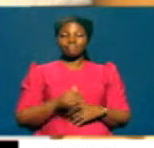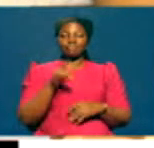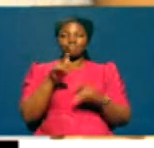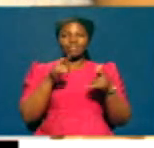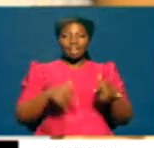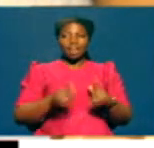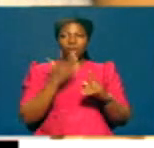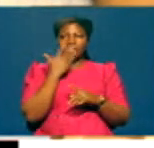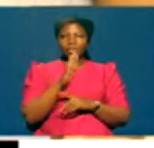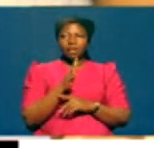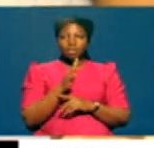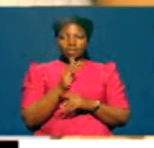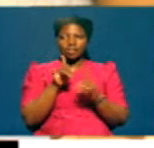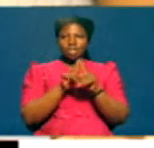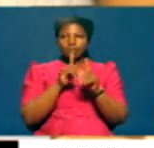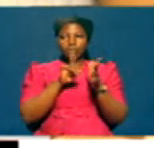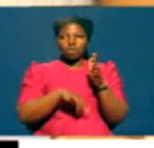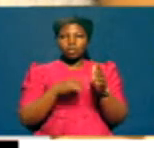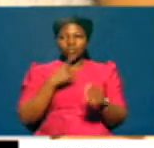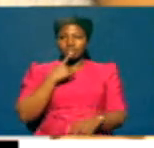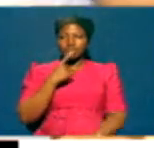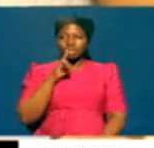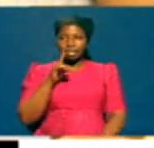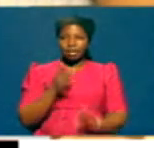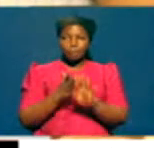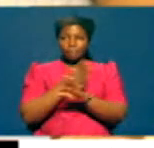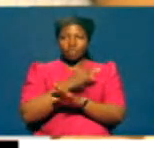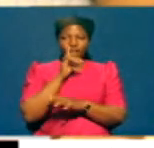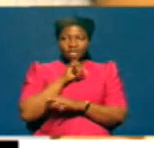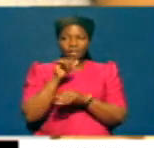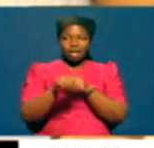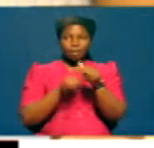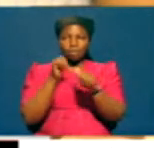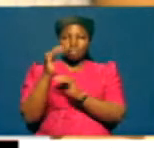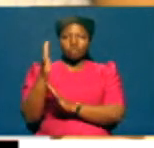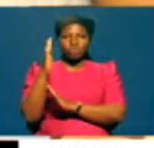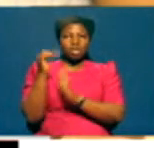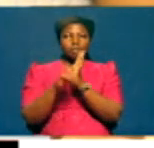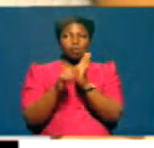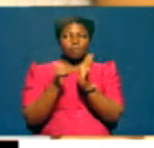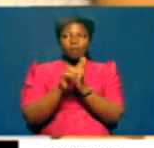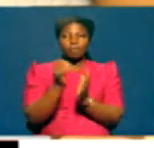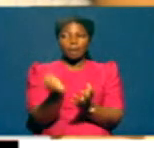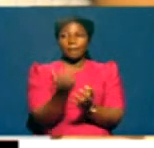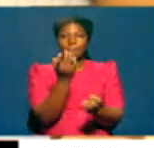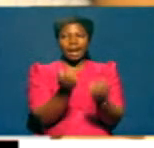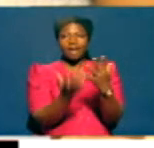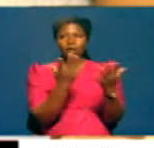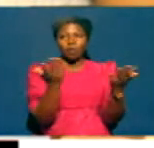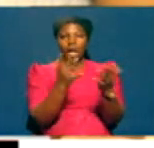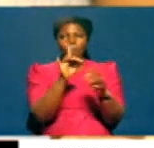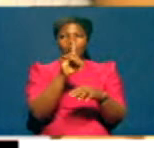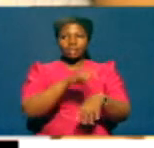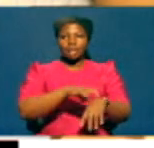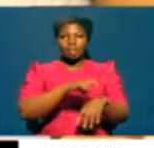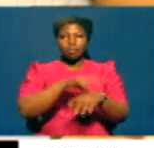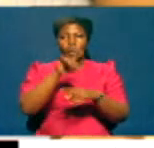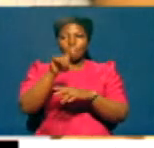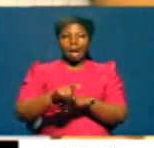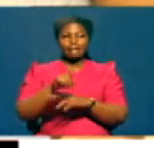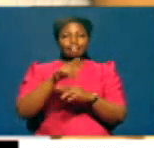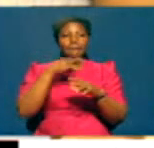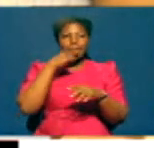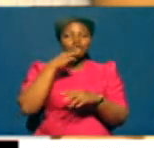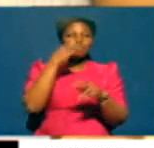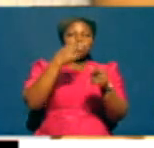just like you said earlier about the security in Baringo, that at one time you will have to name and shame some people